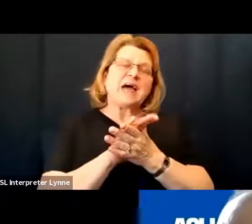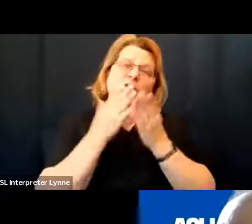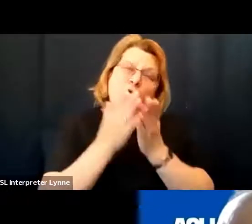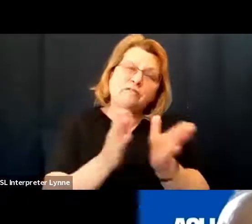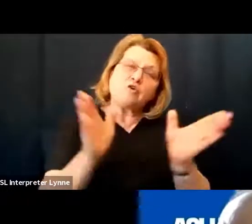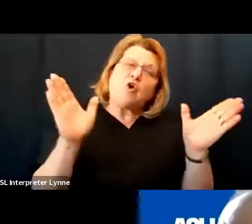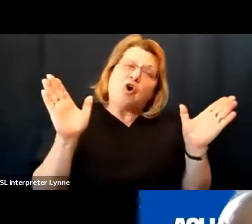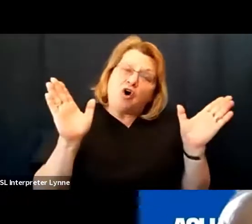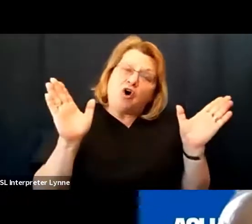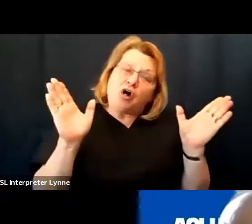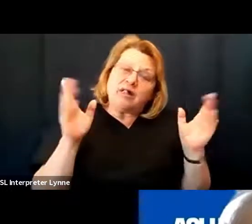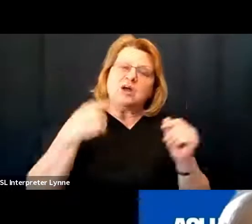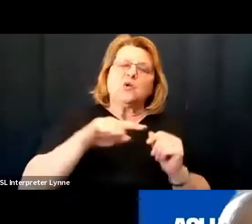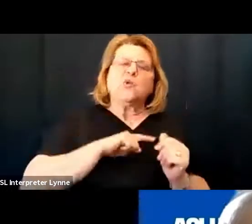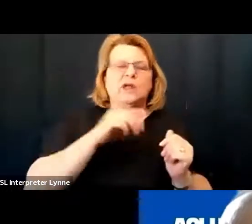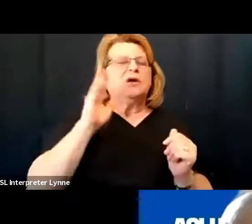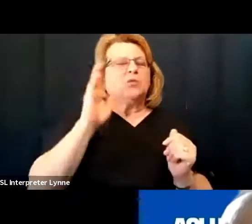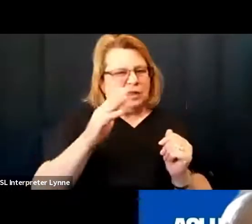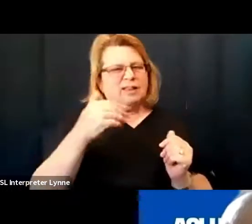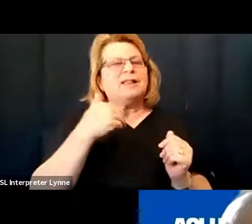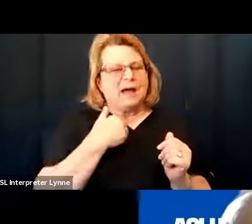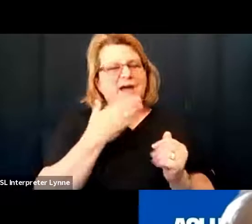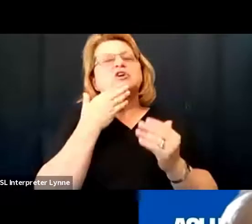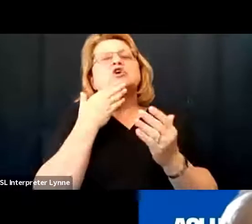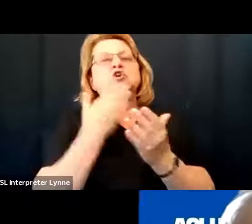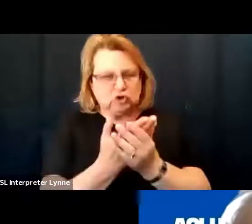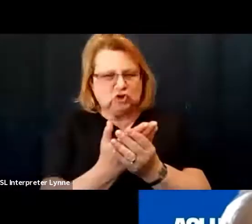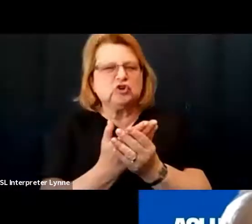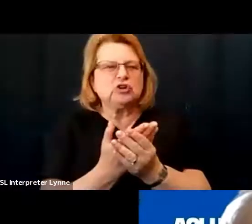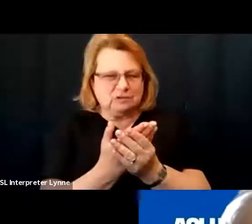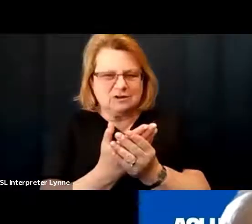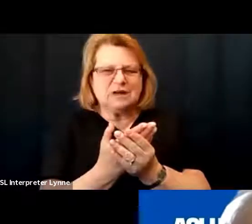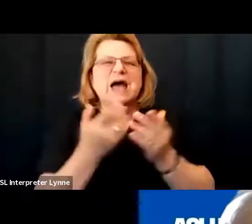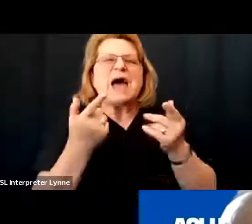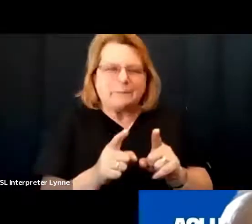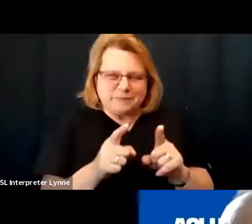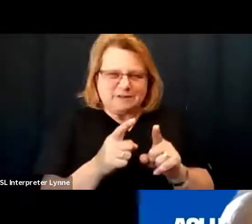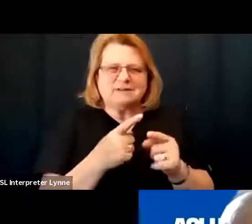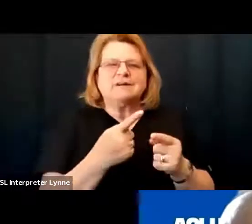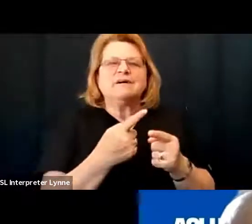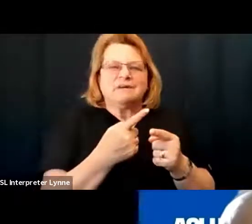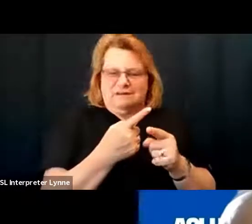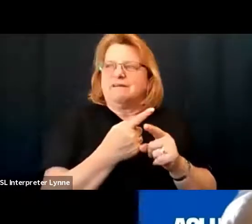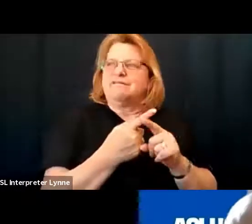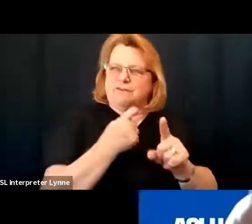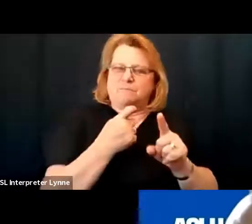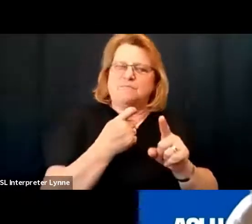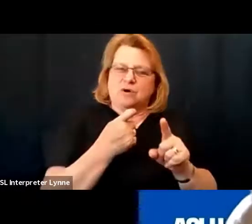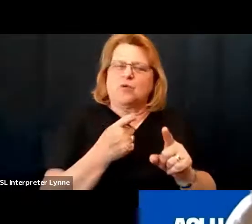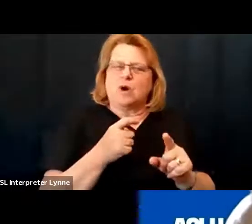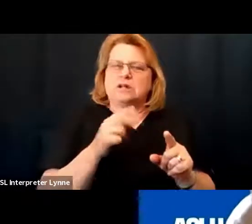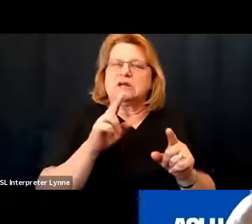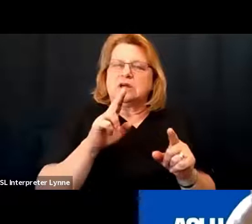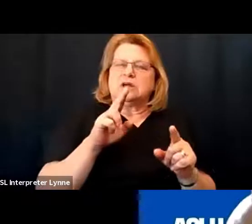are going to have so much good come out of what Newsday has done. And